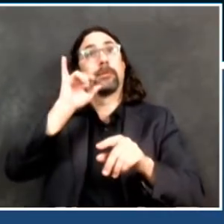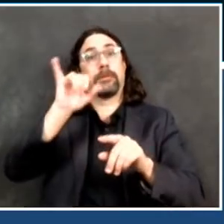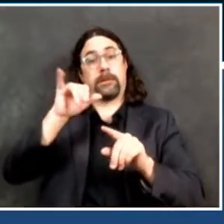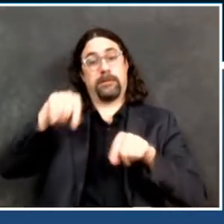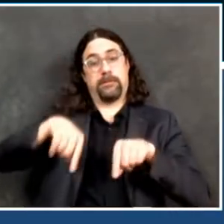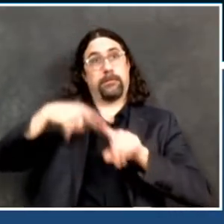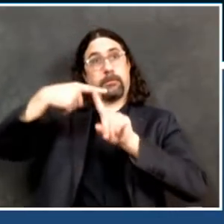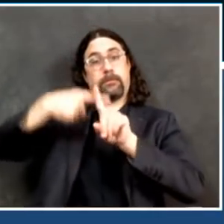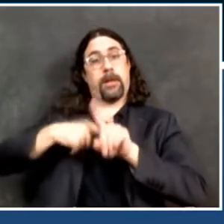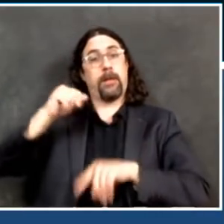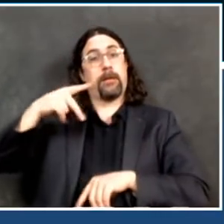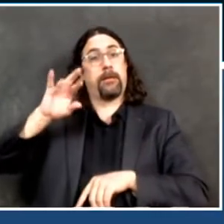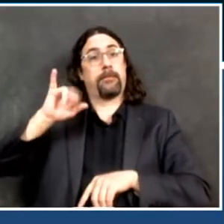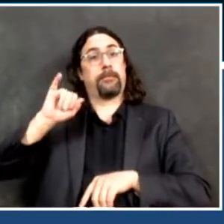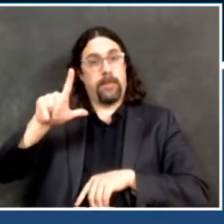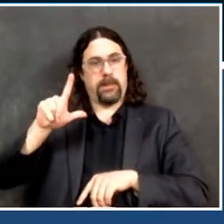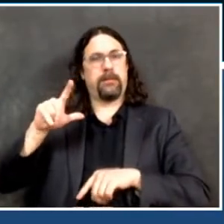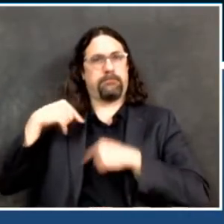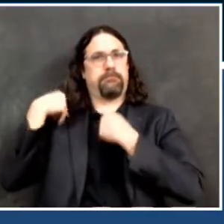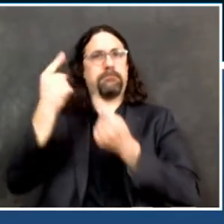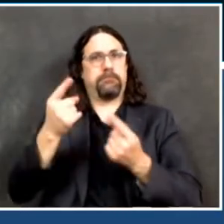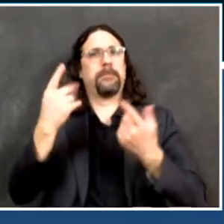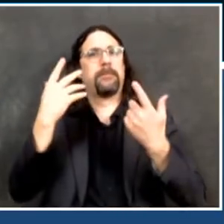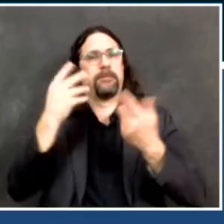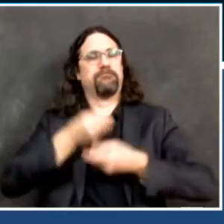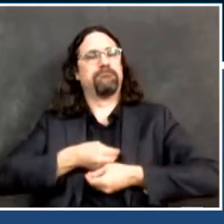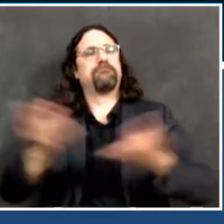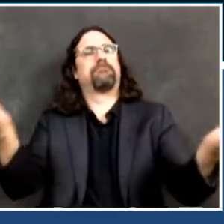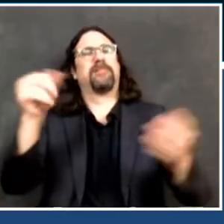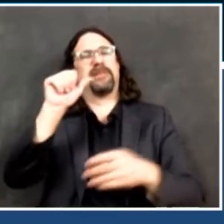Now, I don't like having to tell you that number because it says how